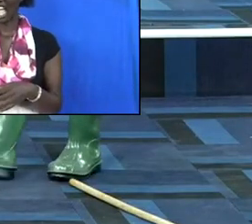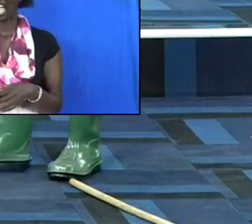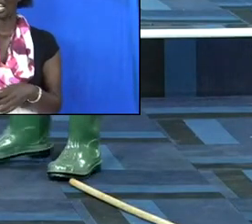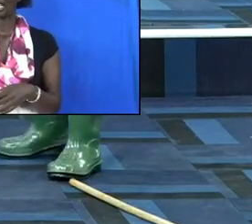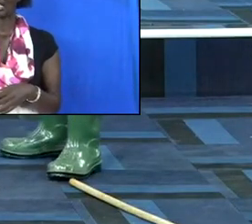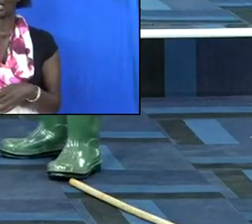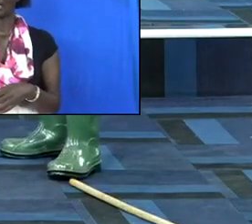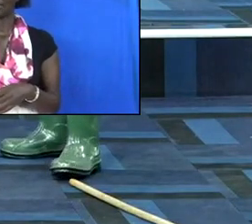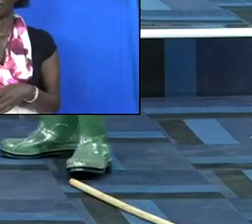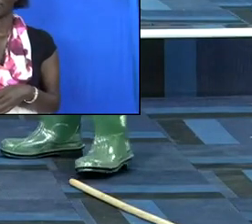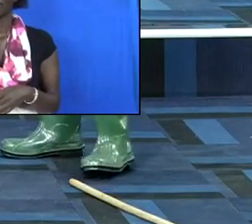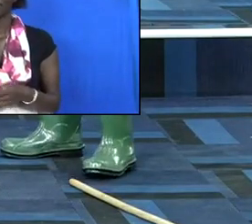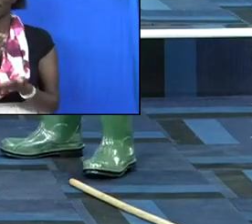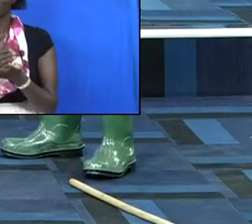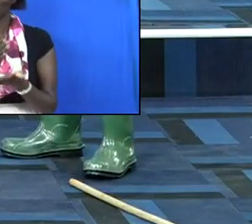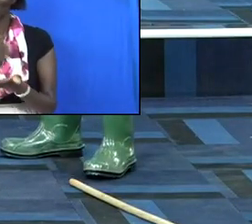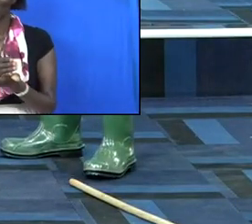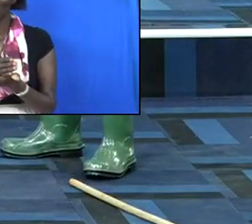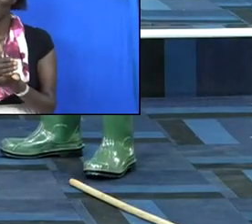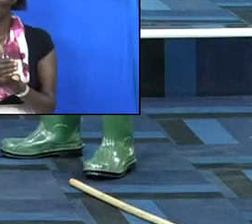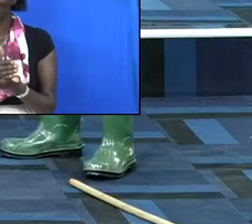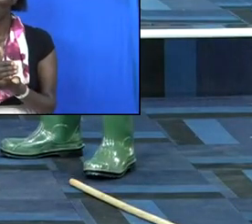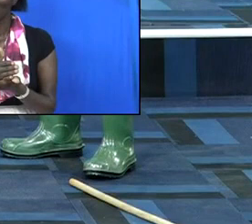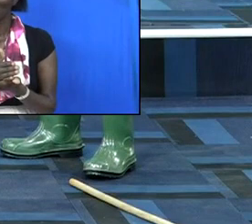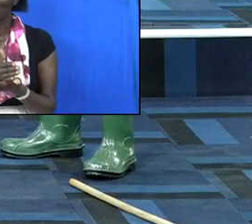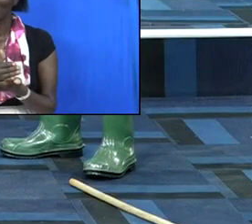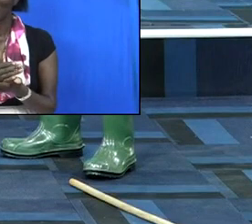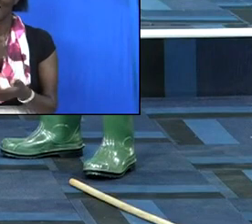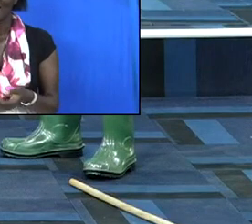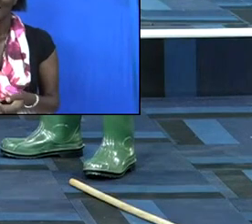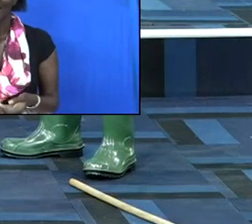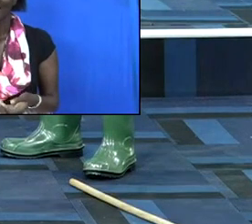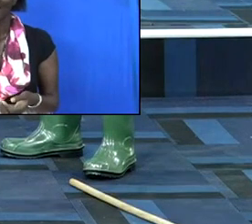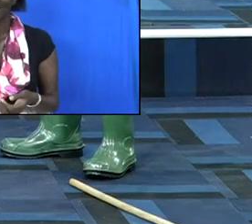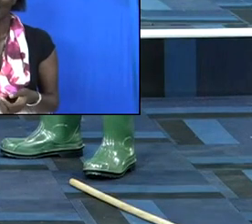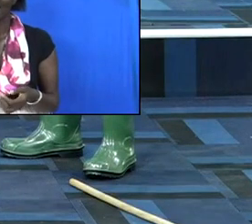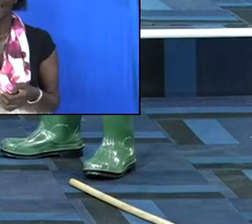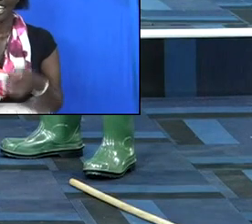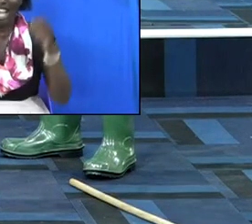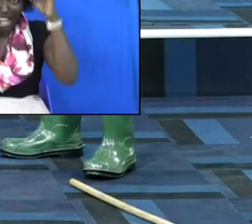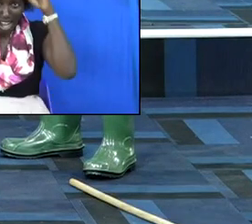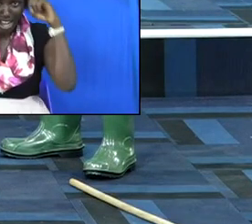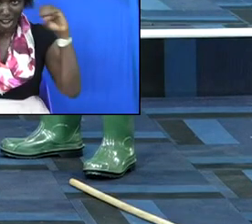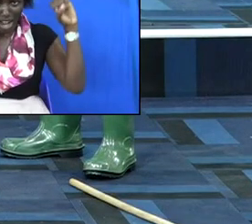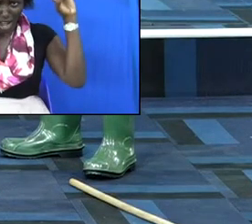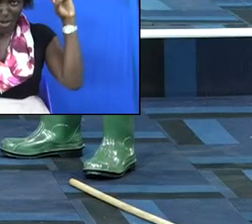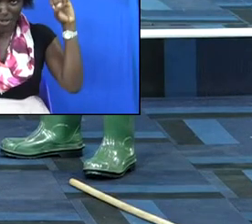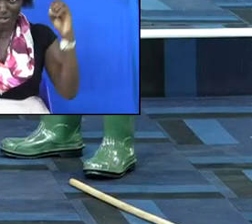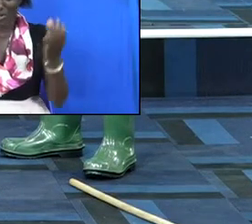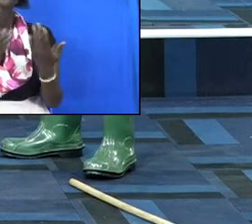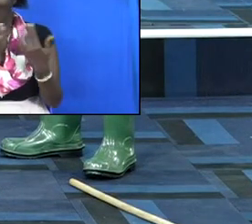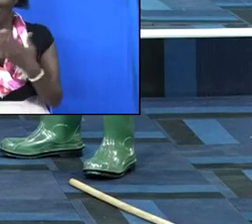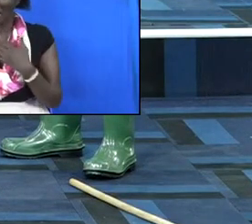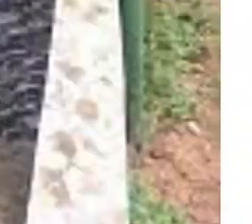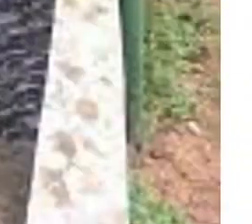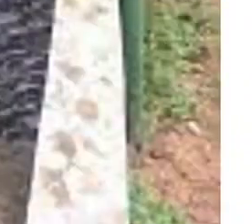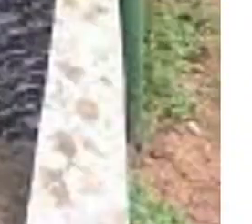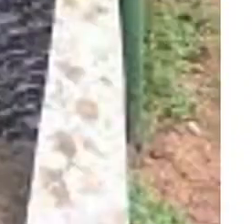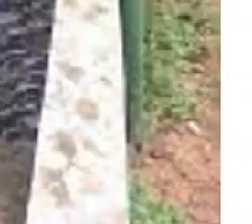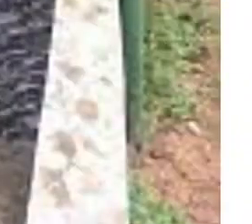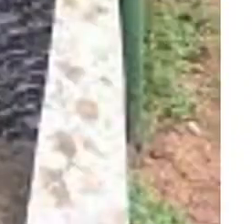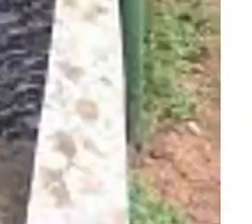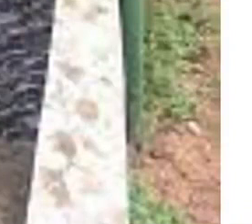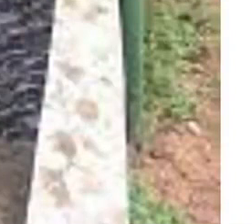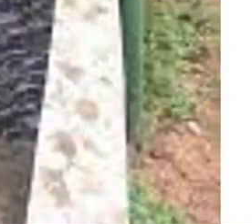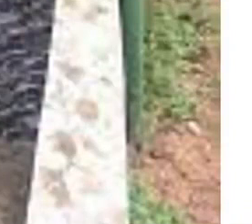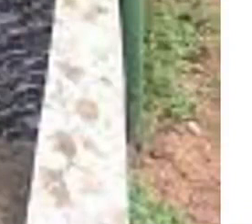cows. You said young men and boys will meet to take their cows to take a bath. That sounds very